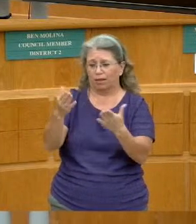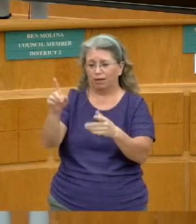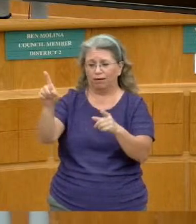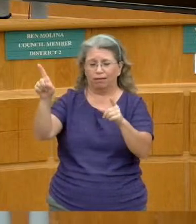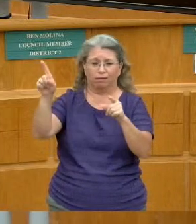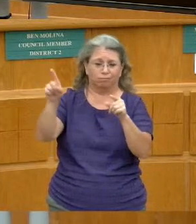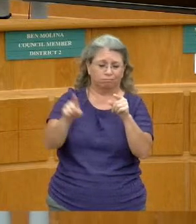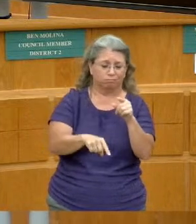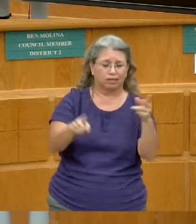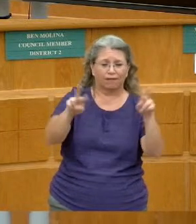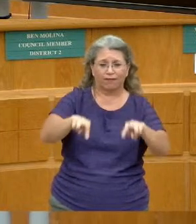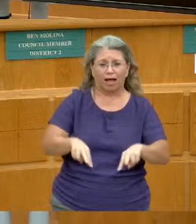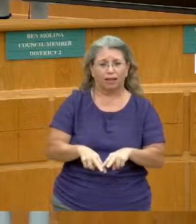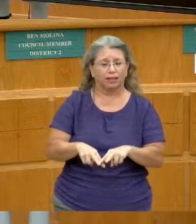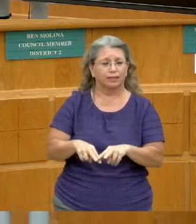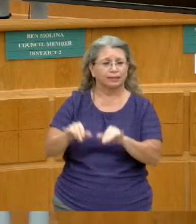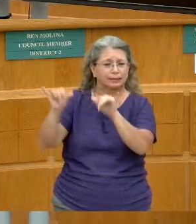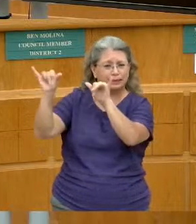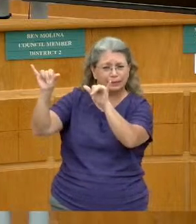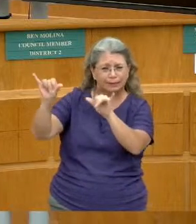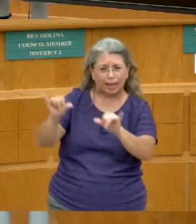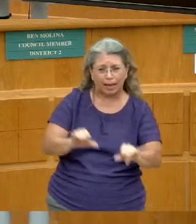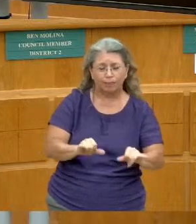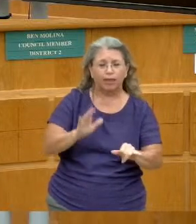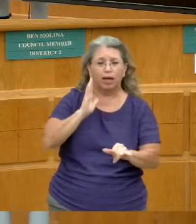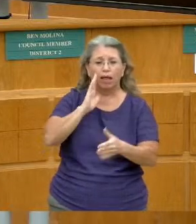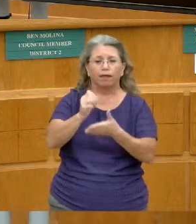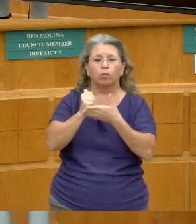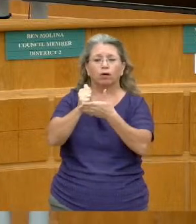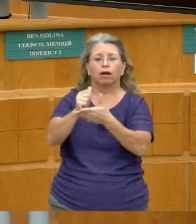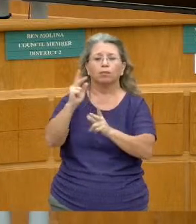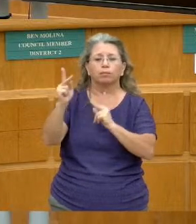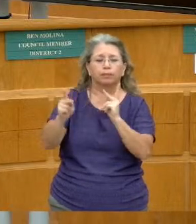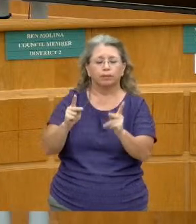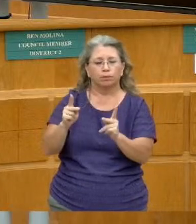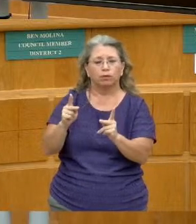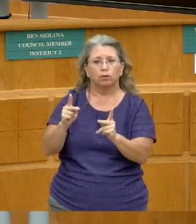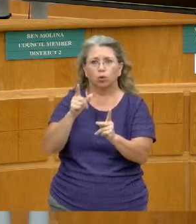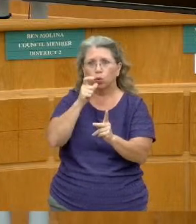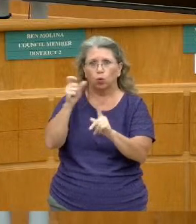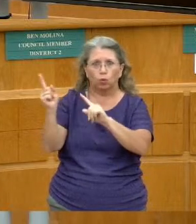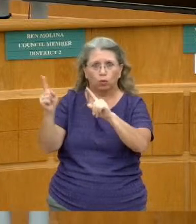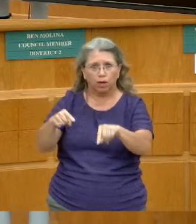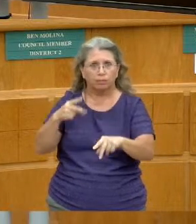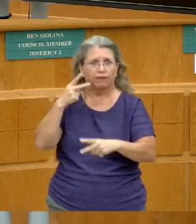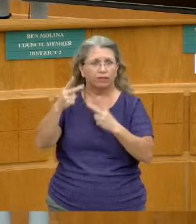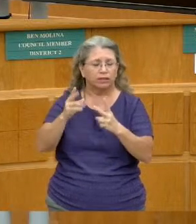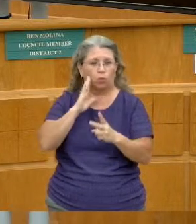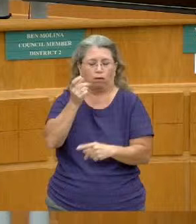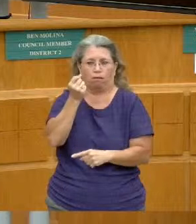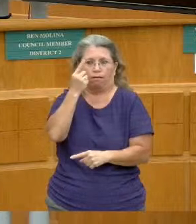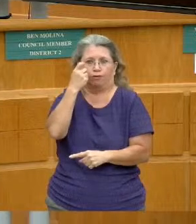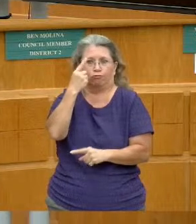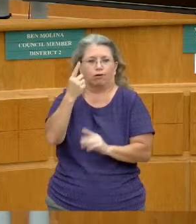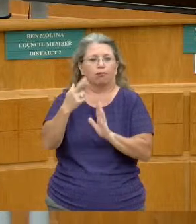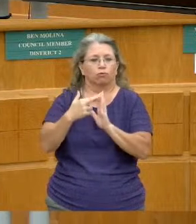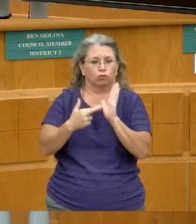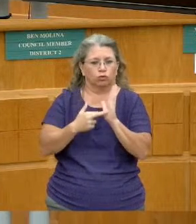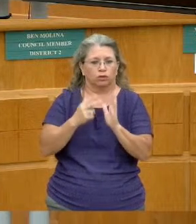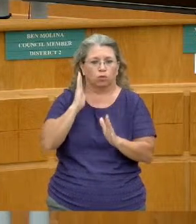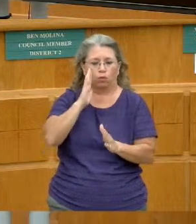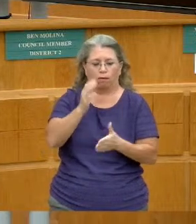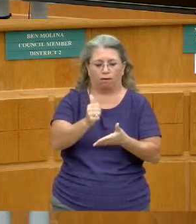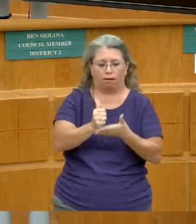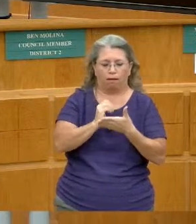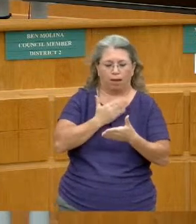treated the same. That will help people who are coming to our area understand what the rules are, and it will help our locals as well if